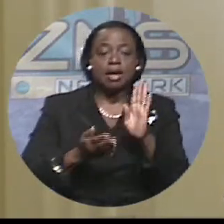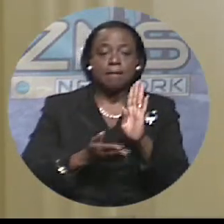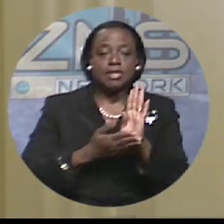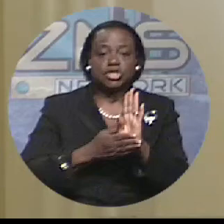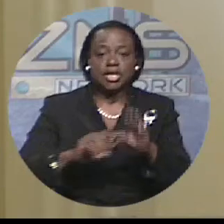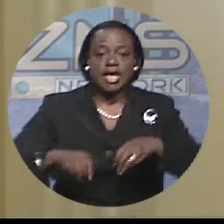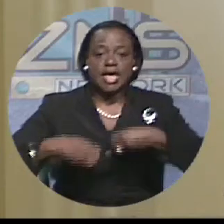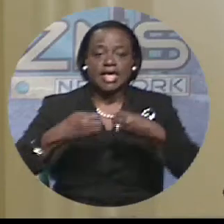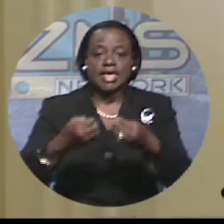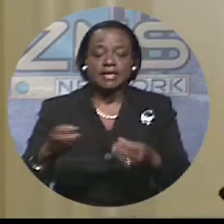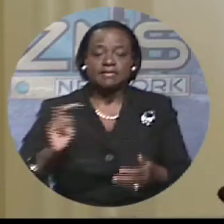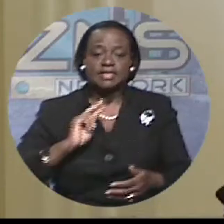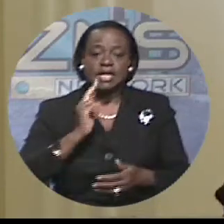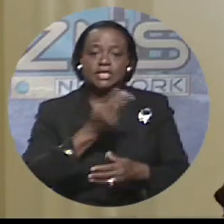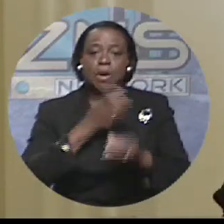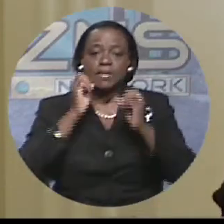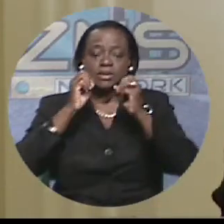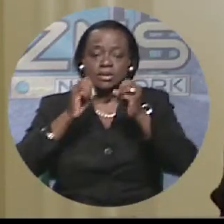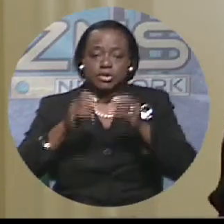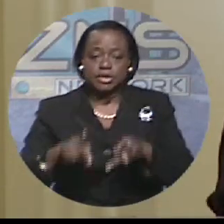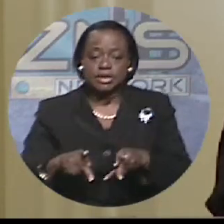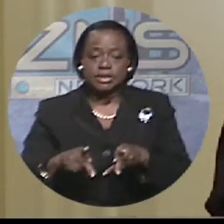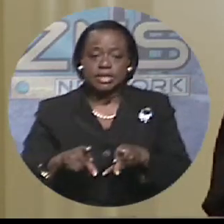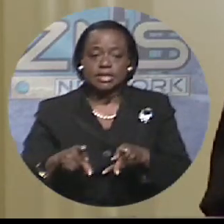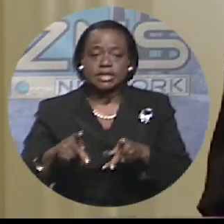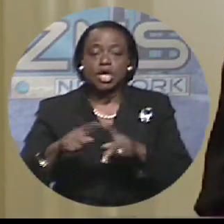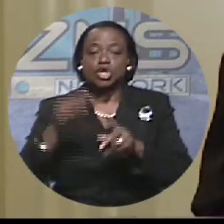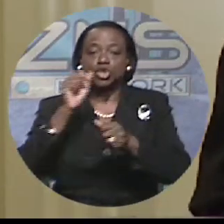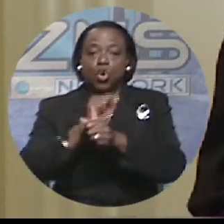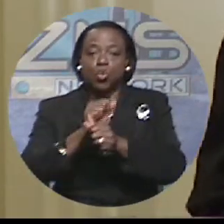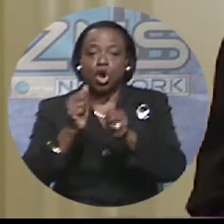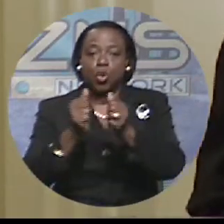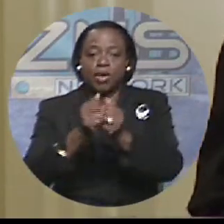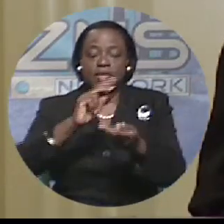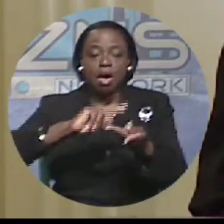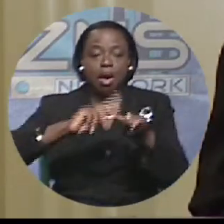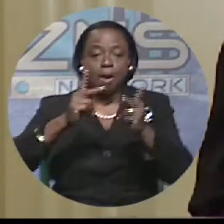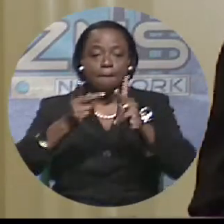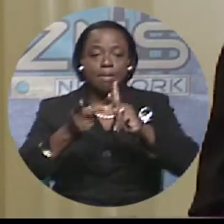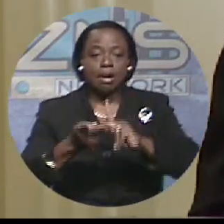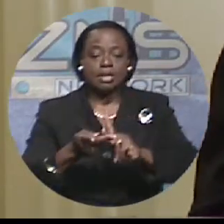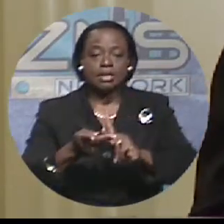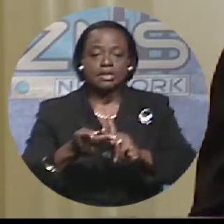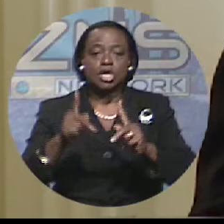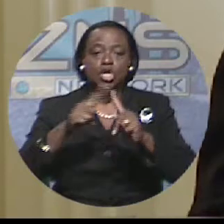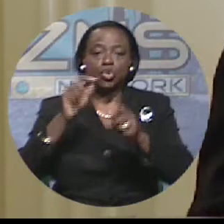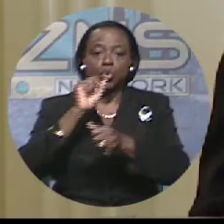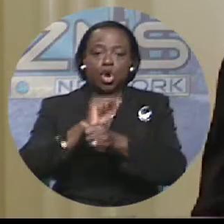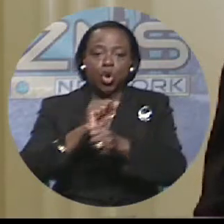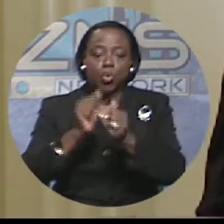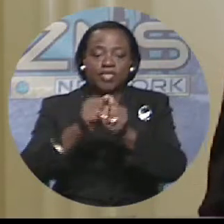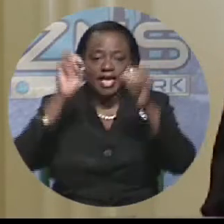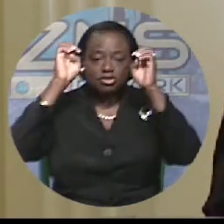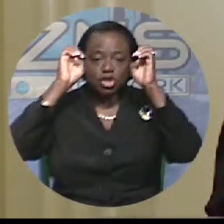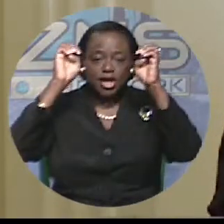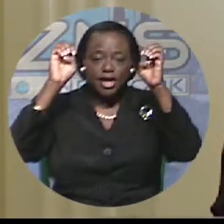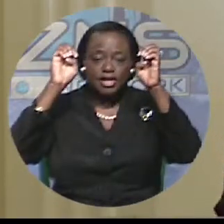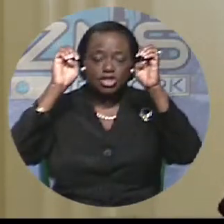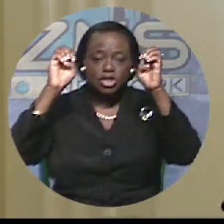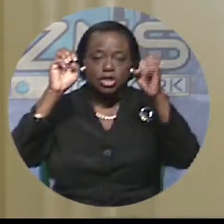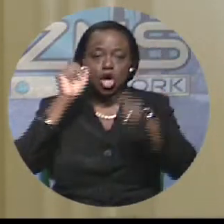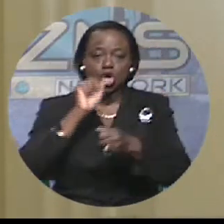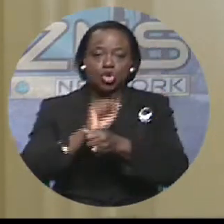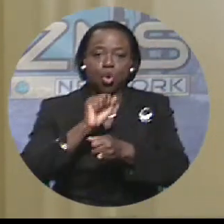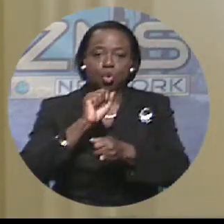us some very positive opportunities, however, to work with you, our partners, to work with education, to